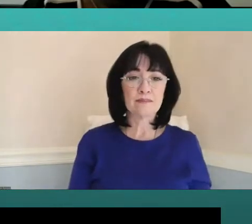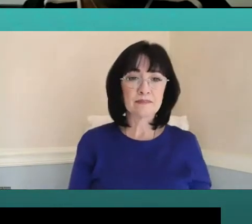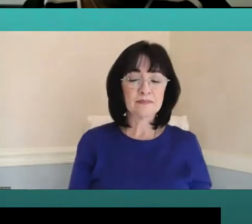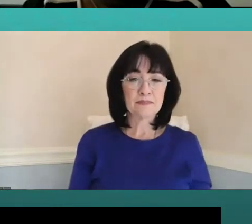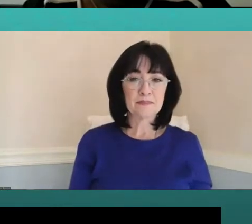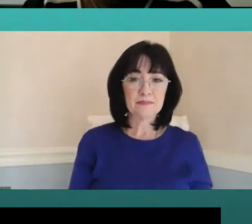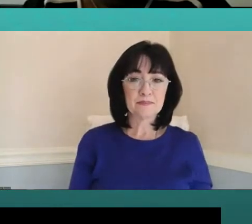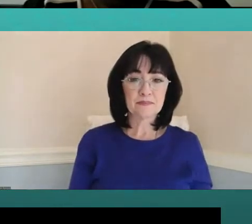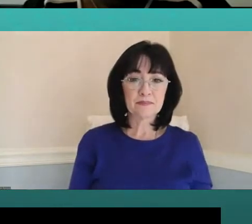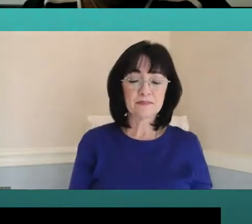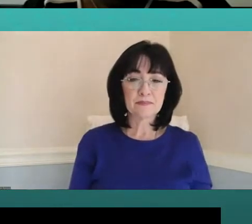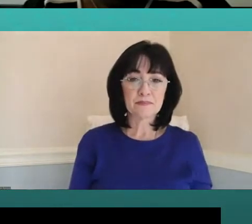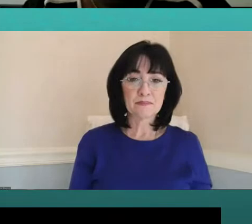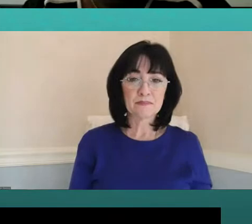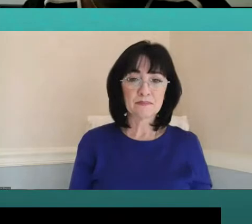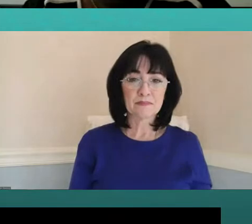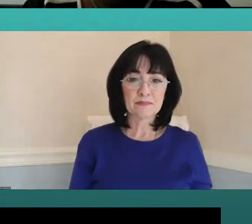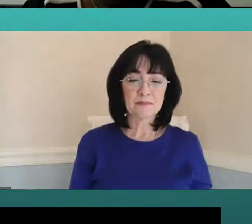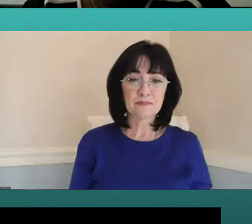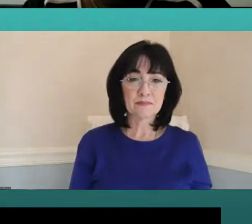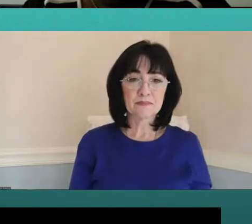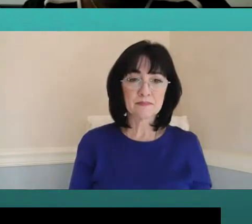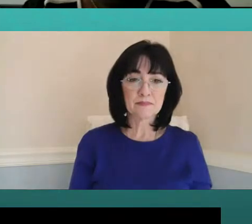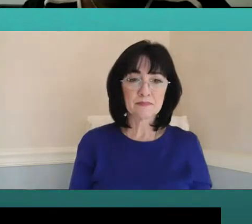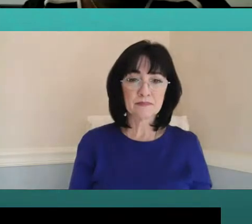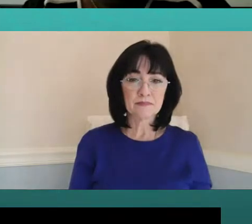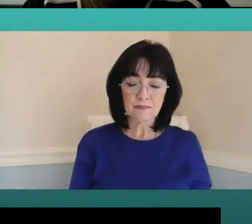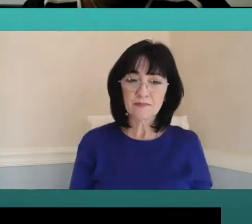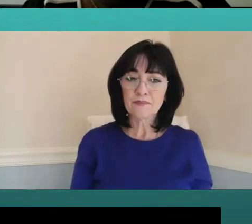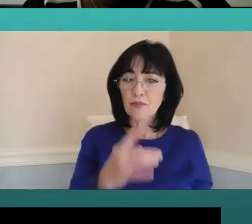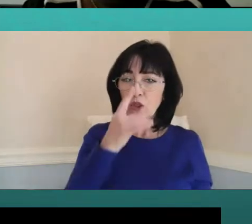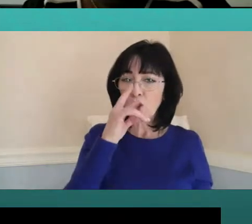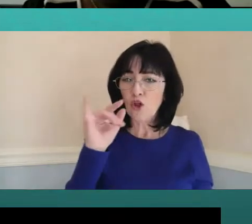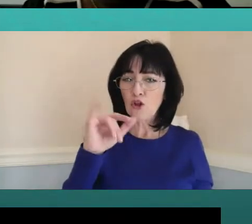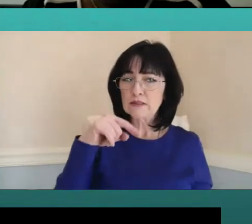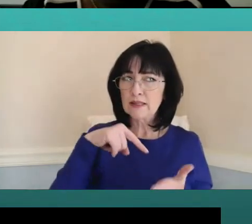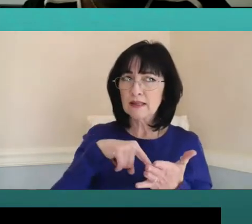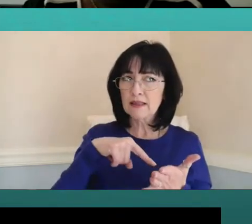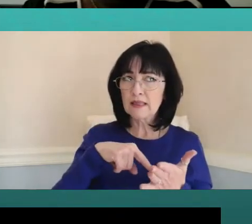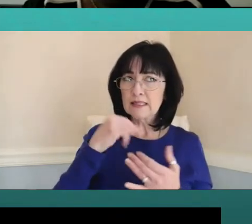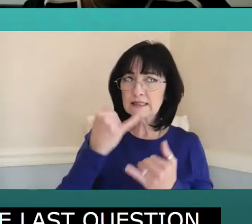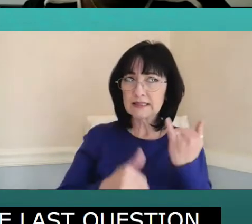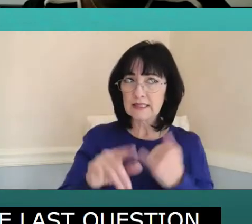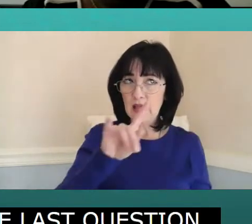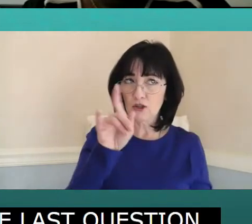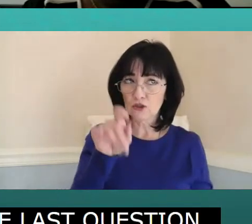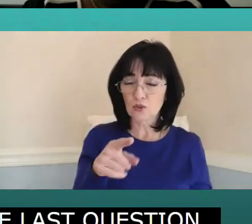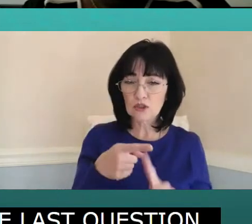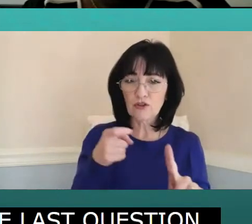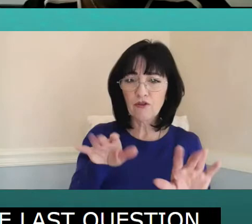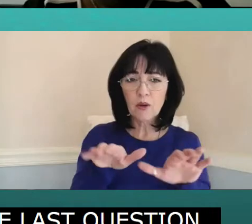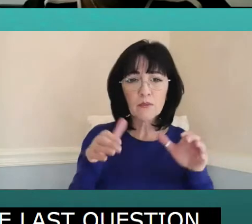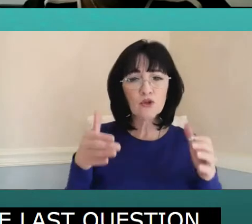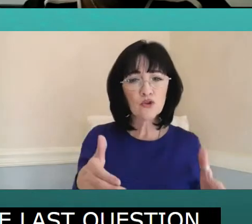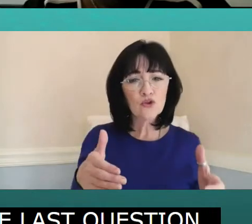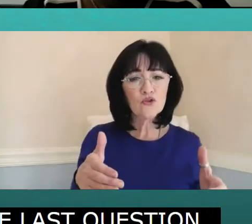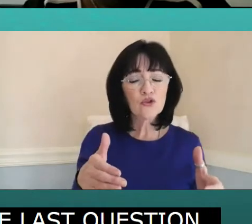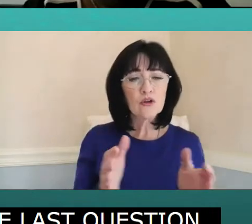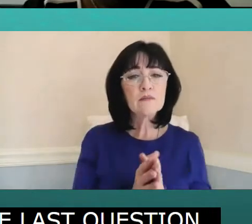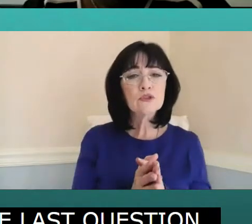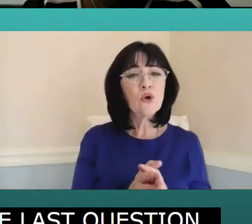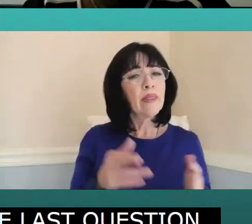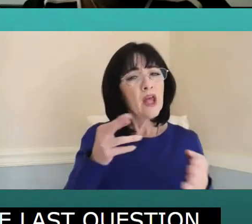Great. And it looks like this might be the last question from the group, but how will results of these